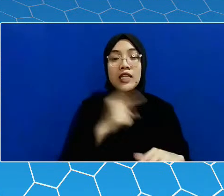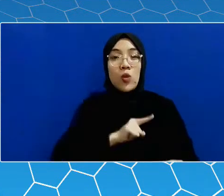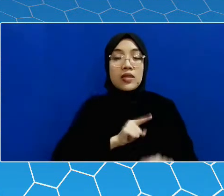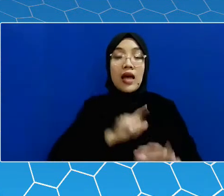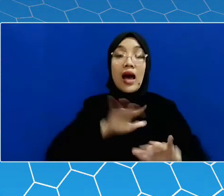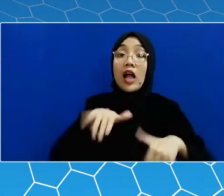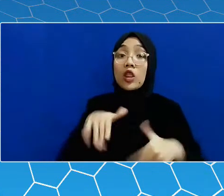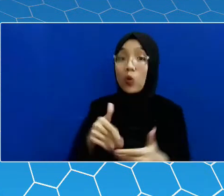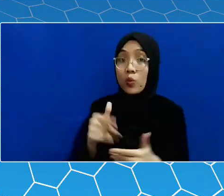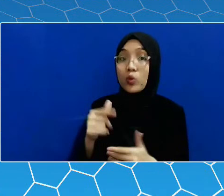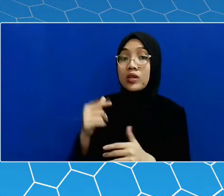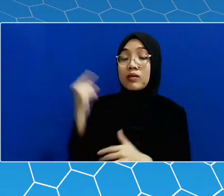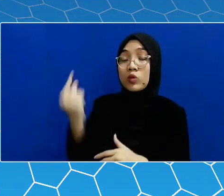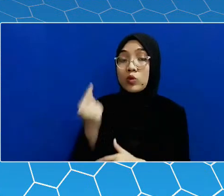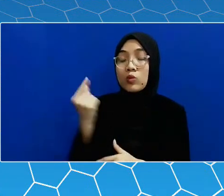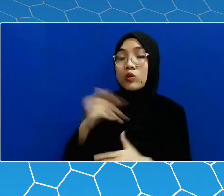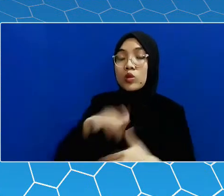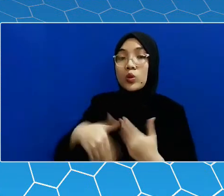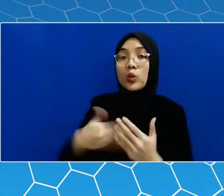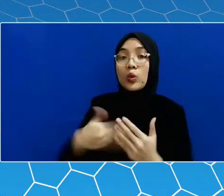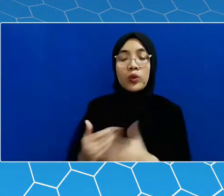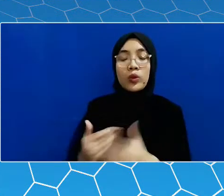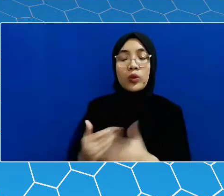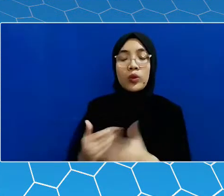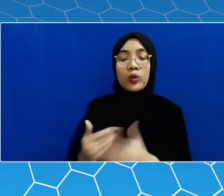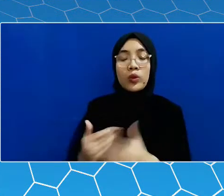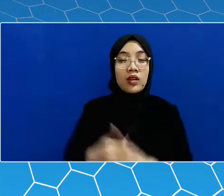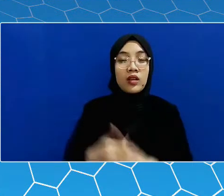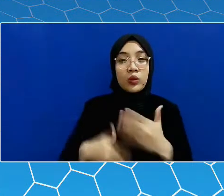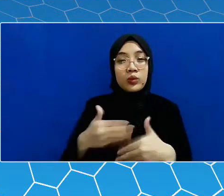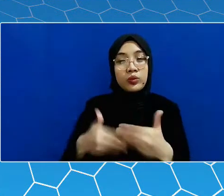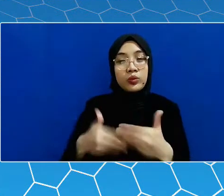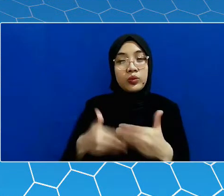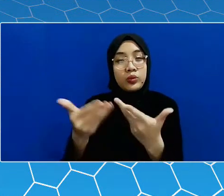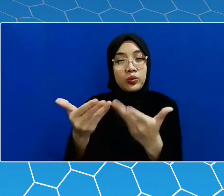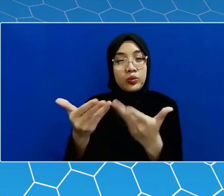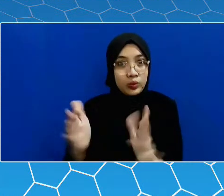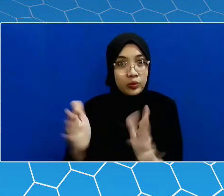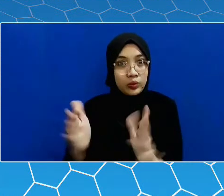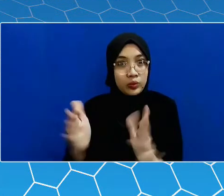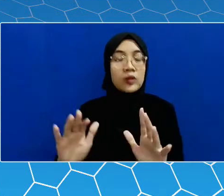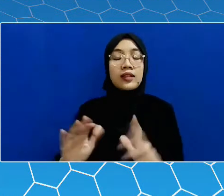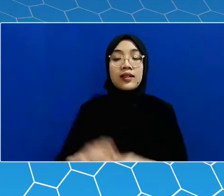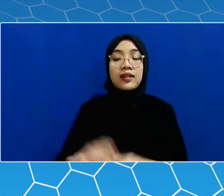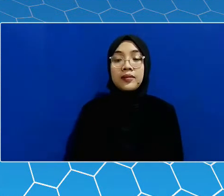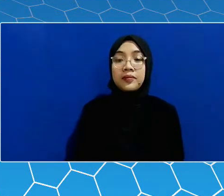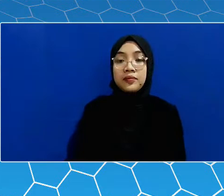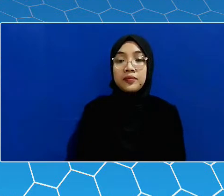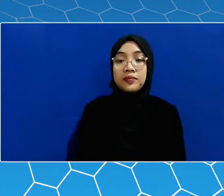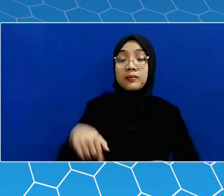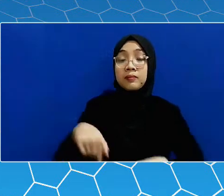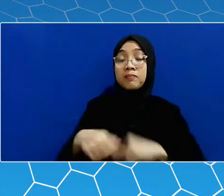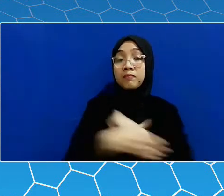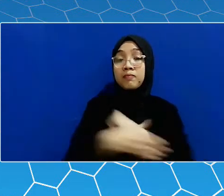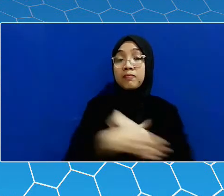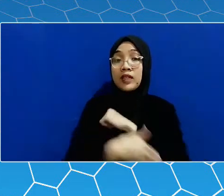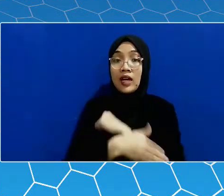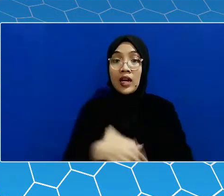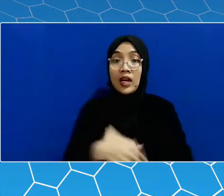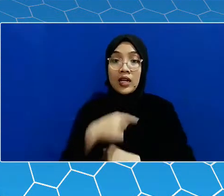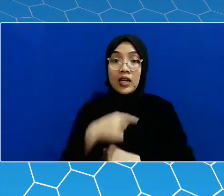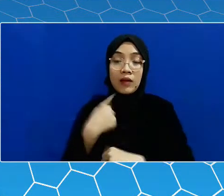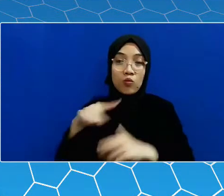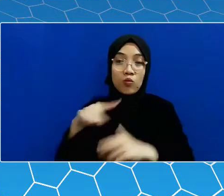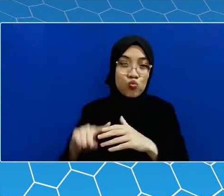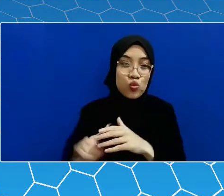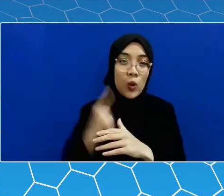But over time, I think with the country going for developed country, and I think these are the few